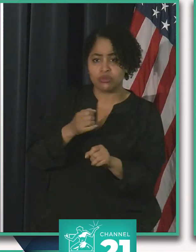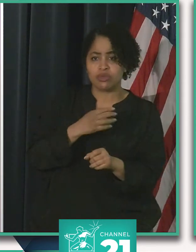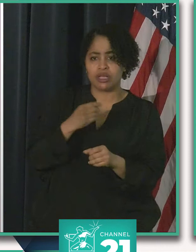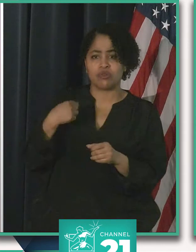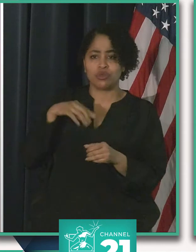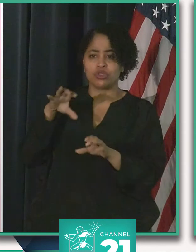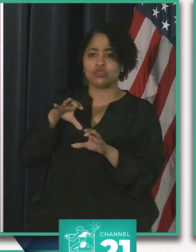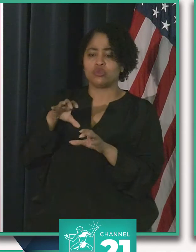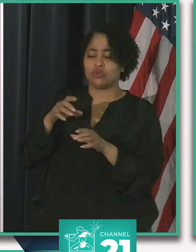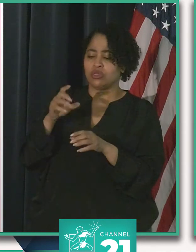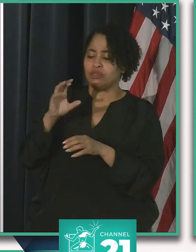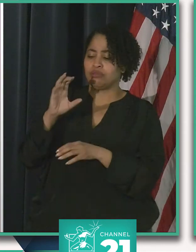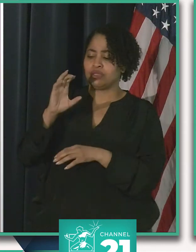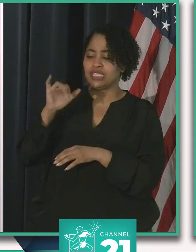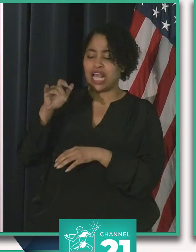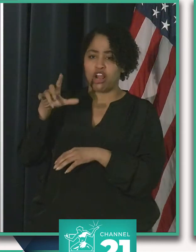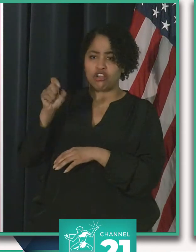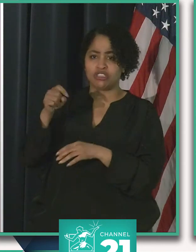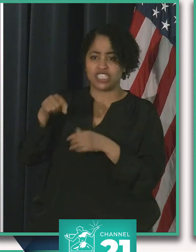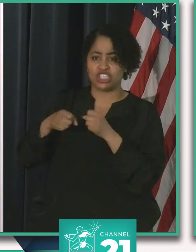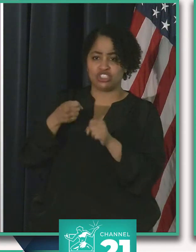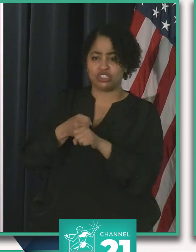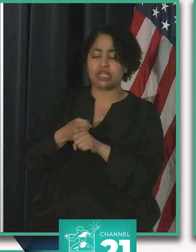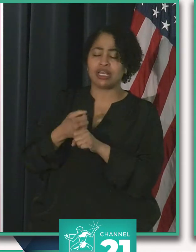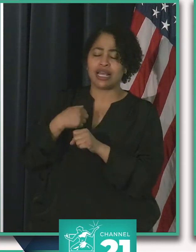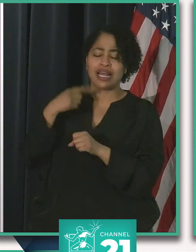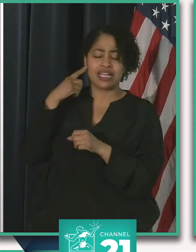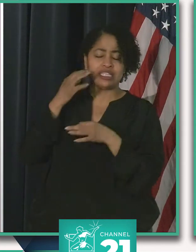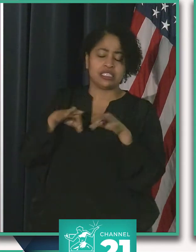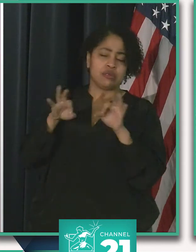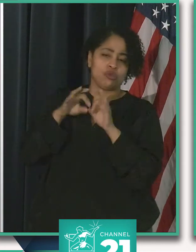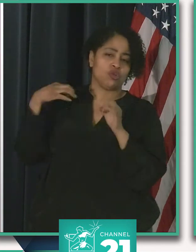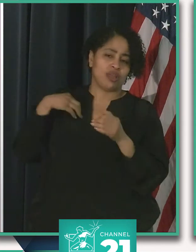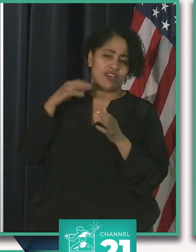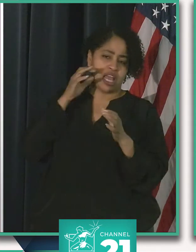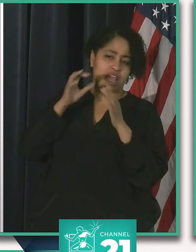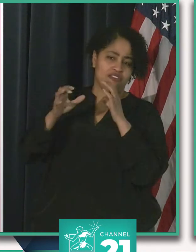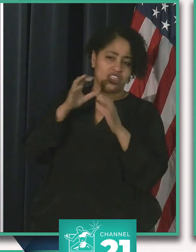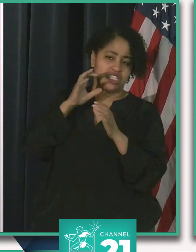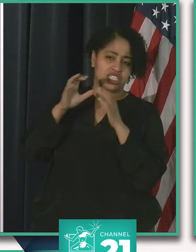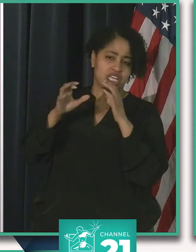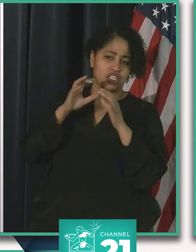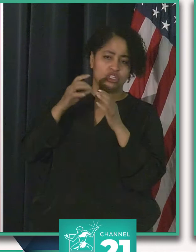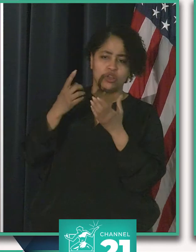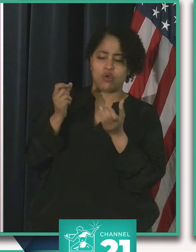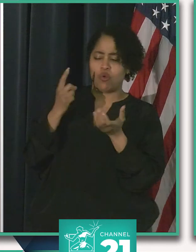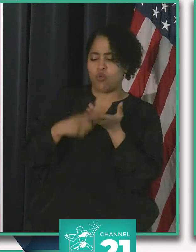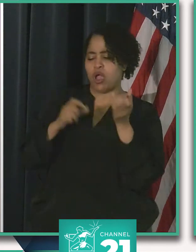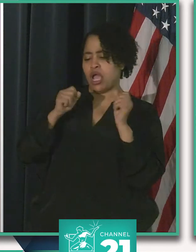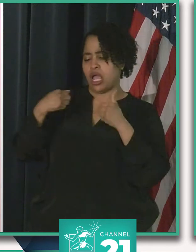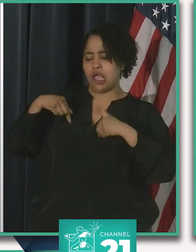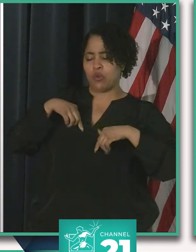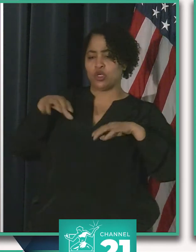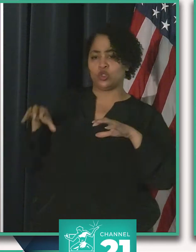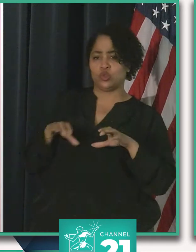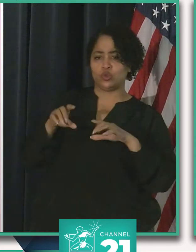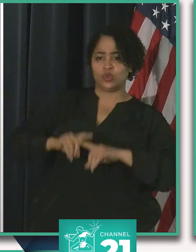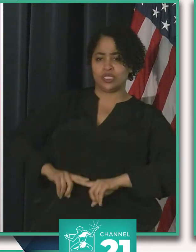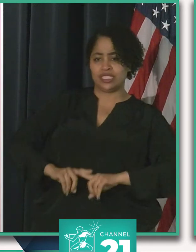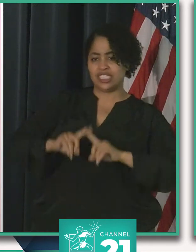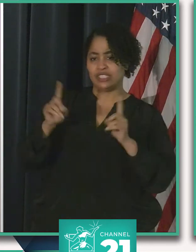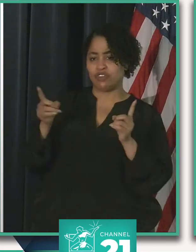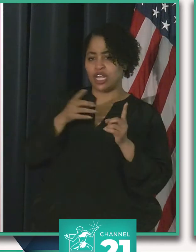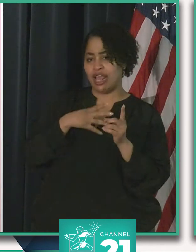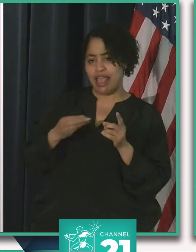year. So I think it is time for us to really have a conversation about, you know, what can we do differently, or what can we do